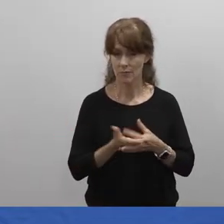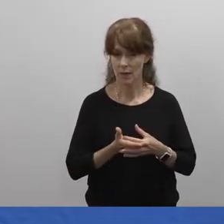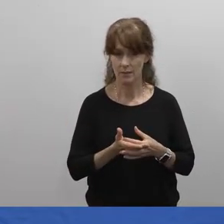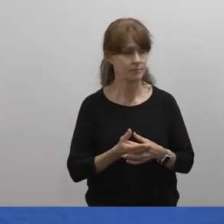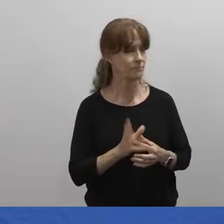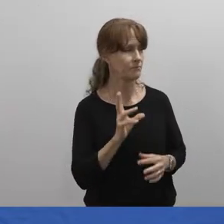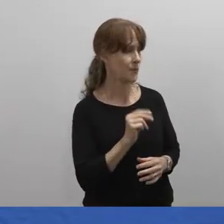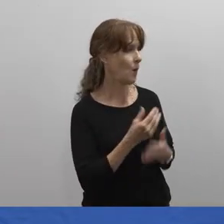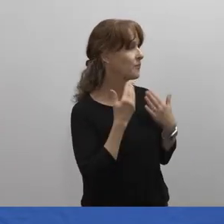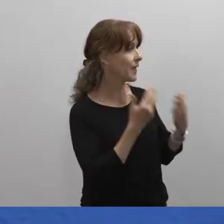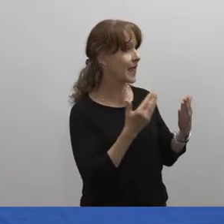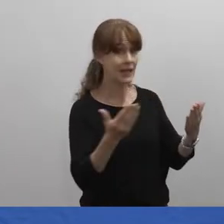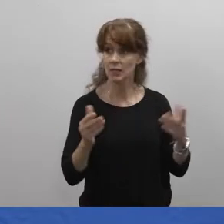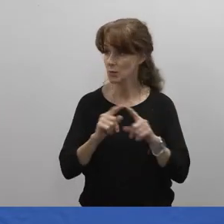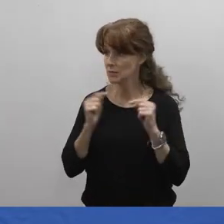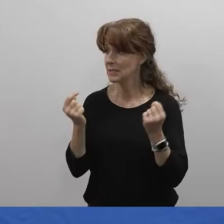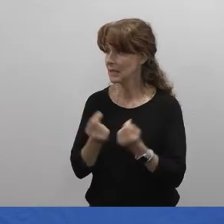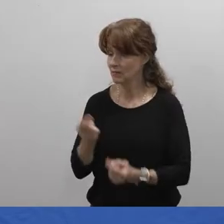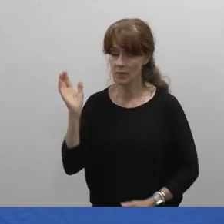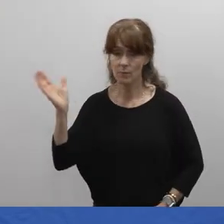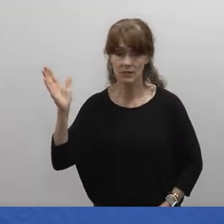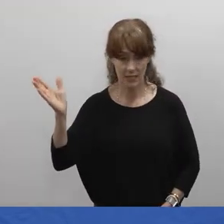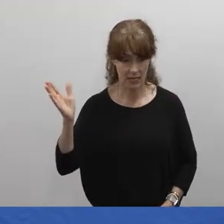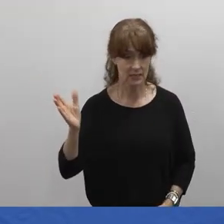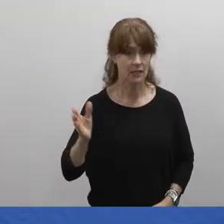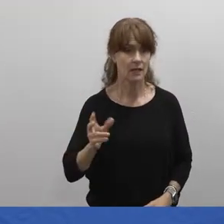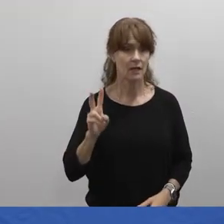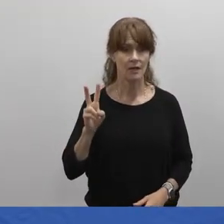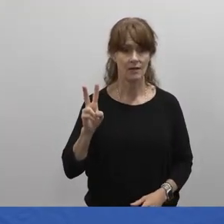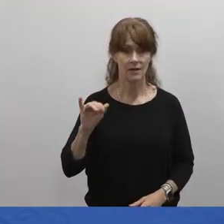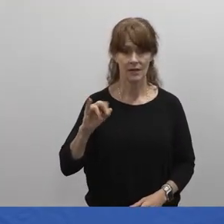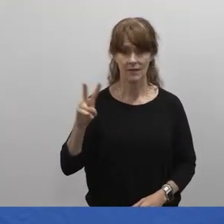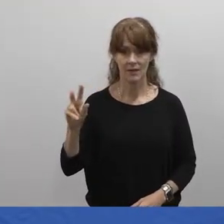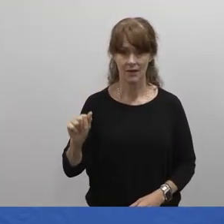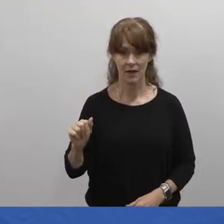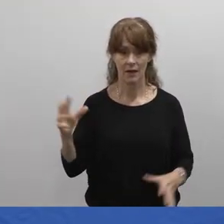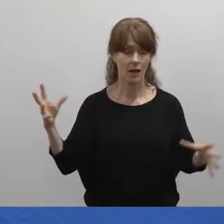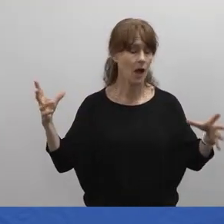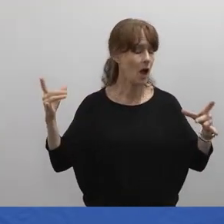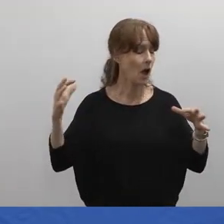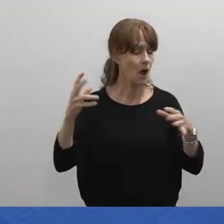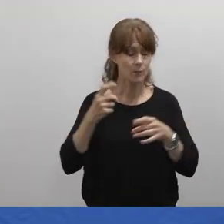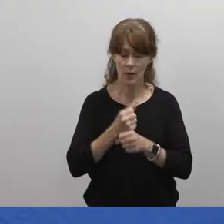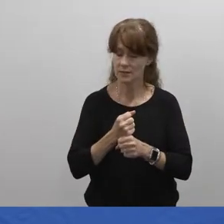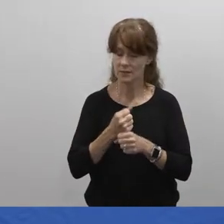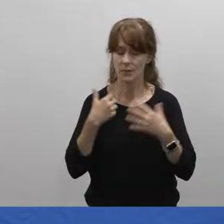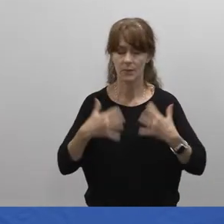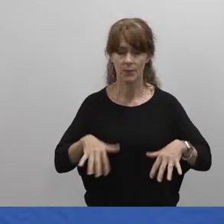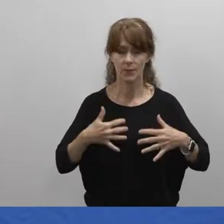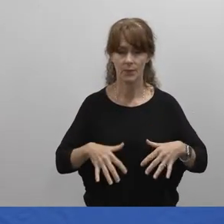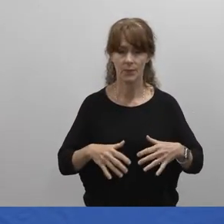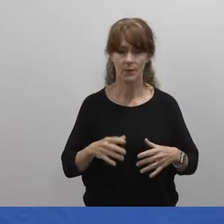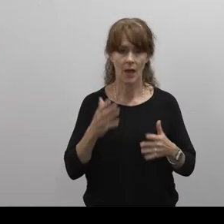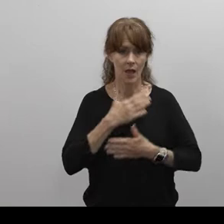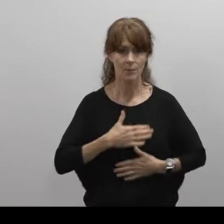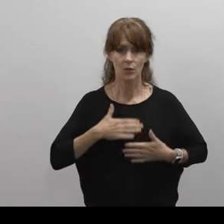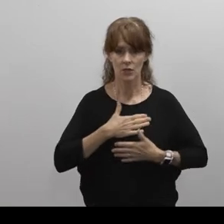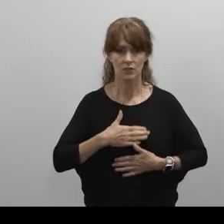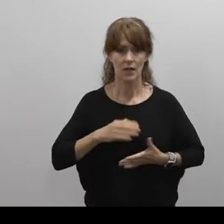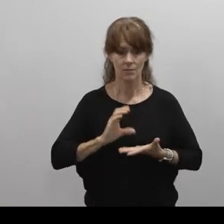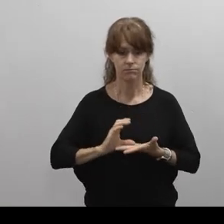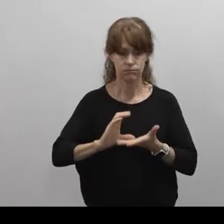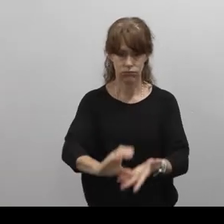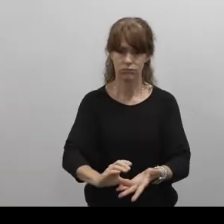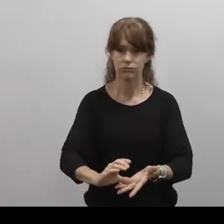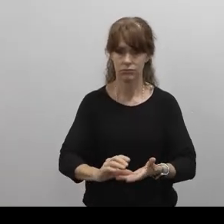it's thank you, team, for the presentation, and Viva as well, just comprehensive in nature. And I appreciate that the packaging of everything together,